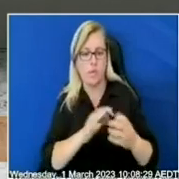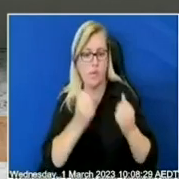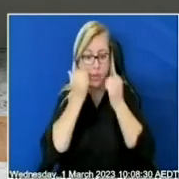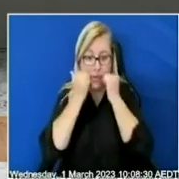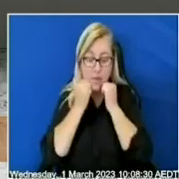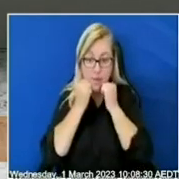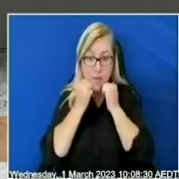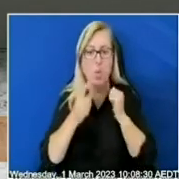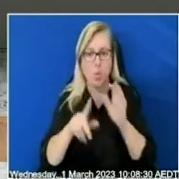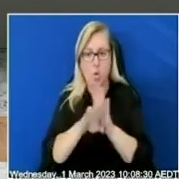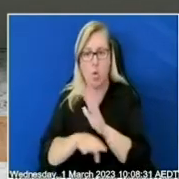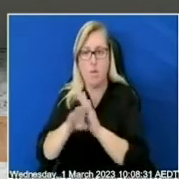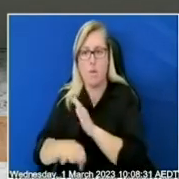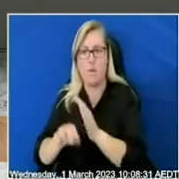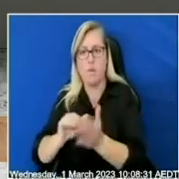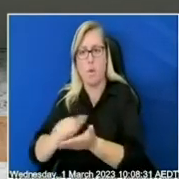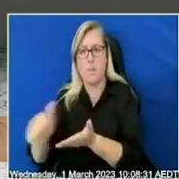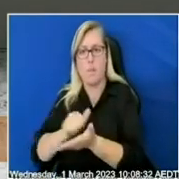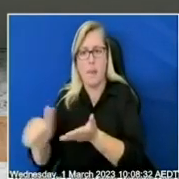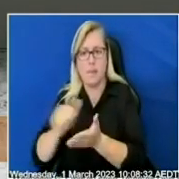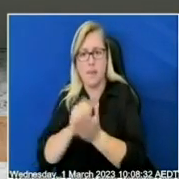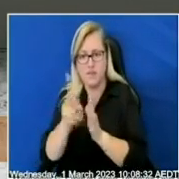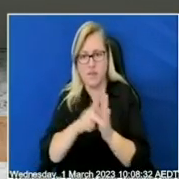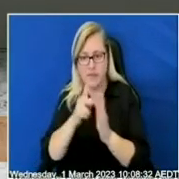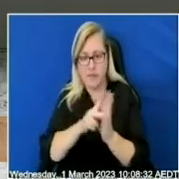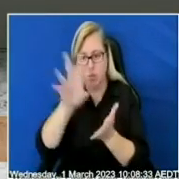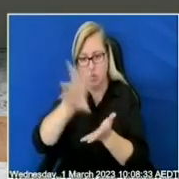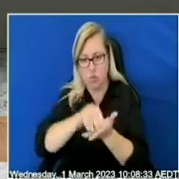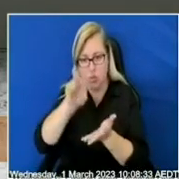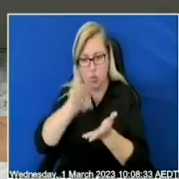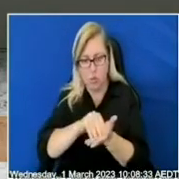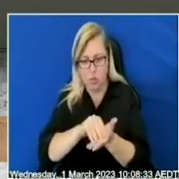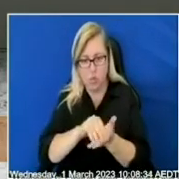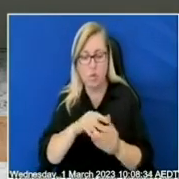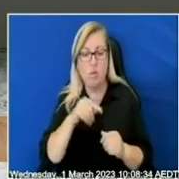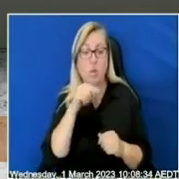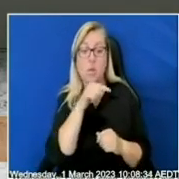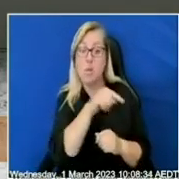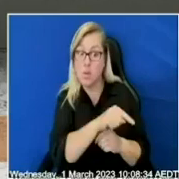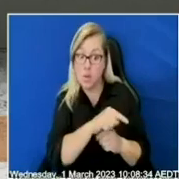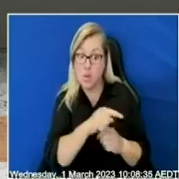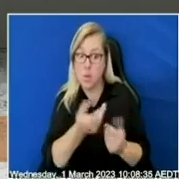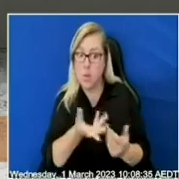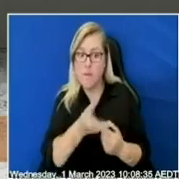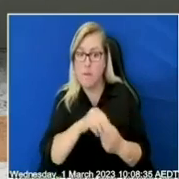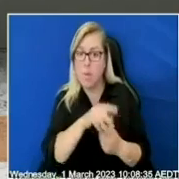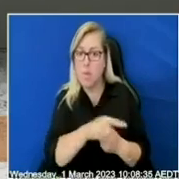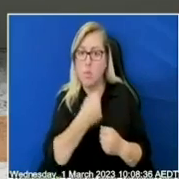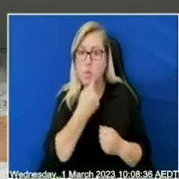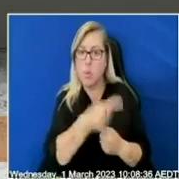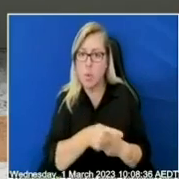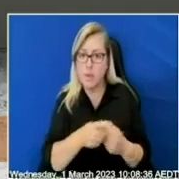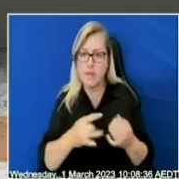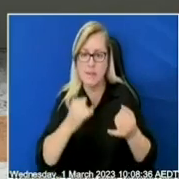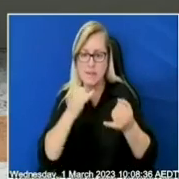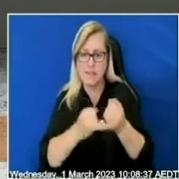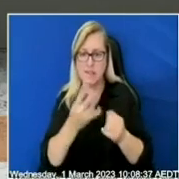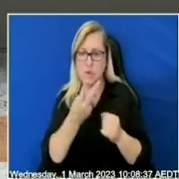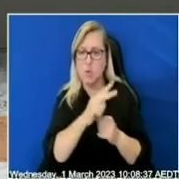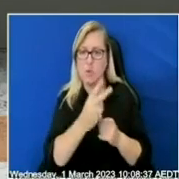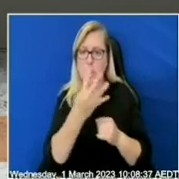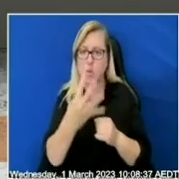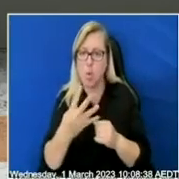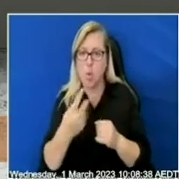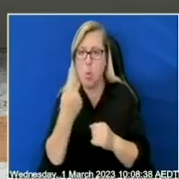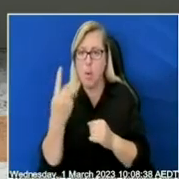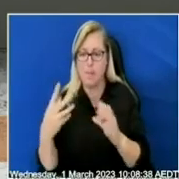grounds for making the orders are Section 24, 1, B, D and E of the Inquiries Act 2014,